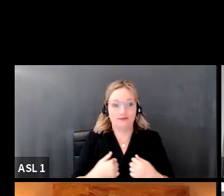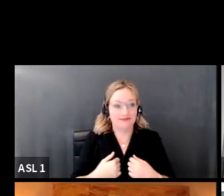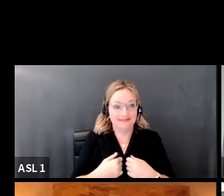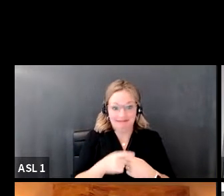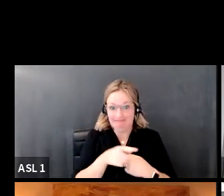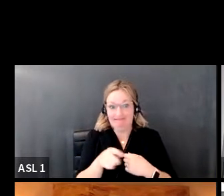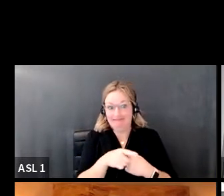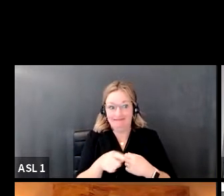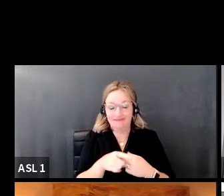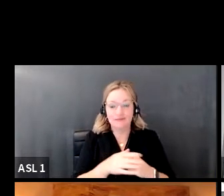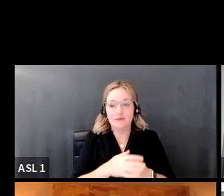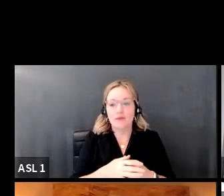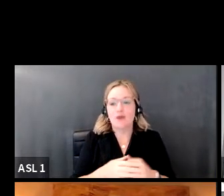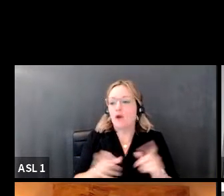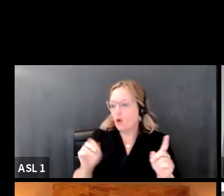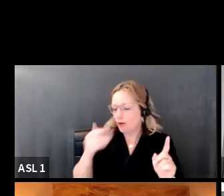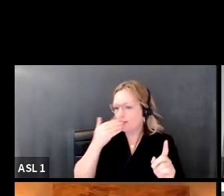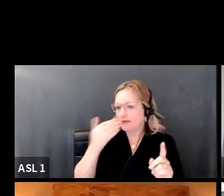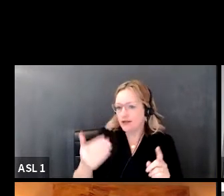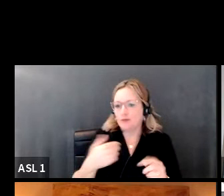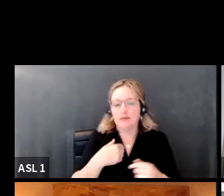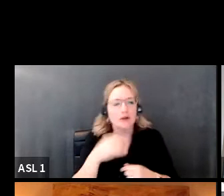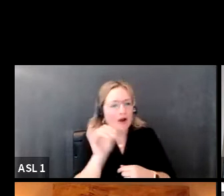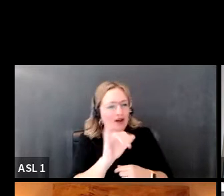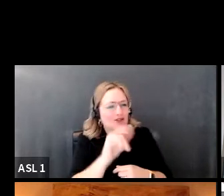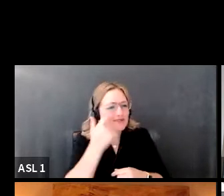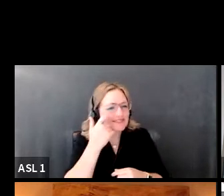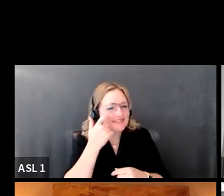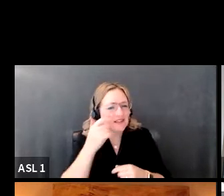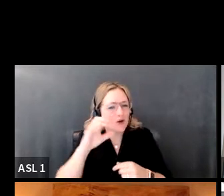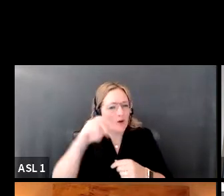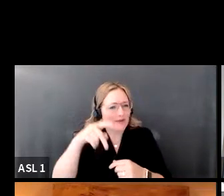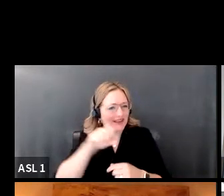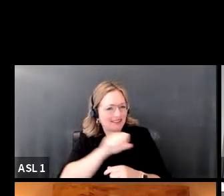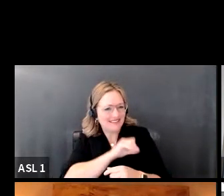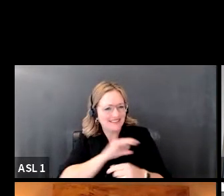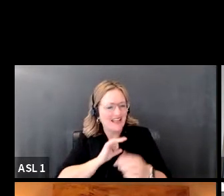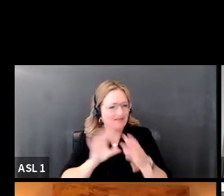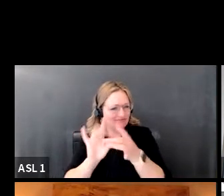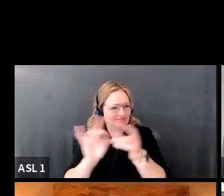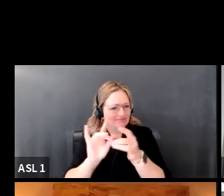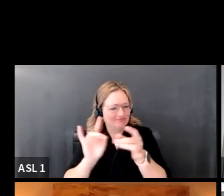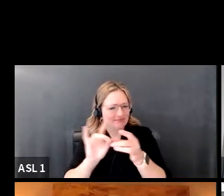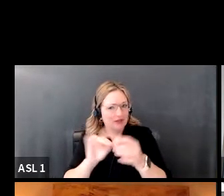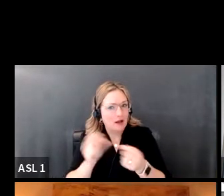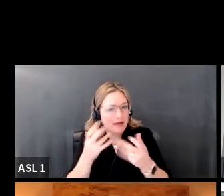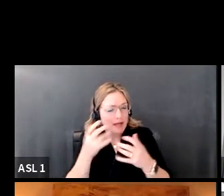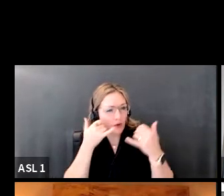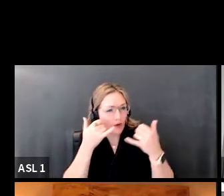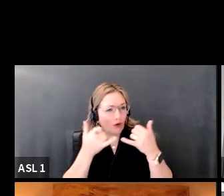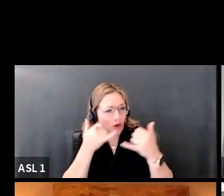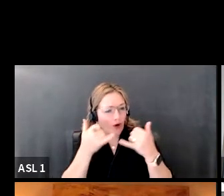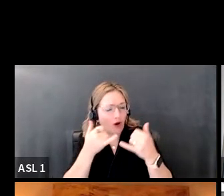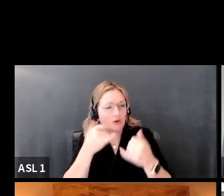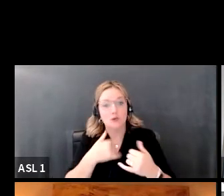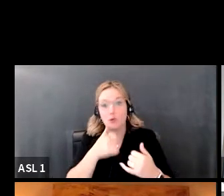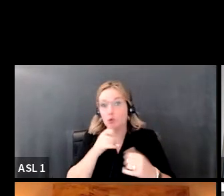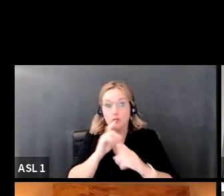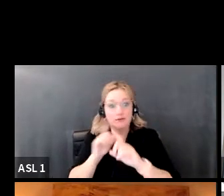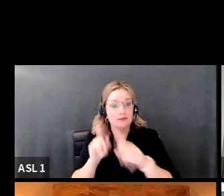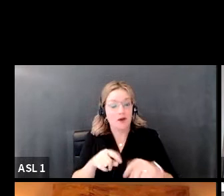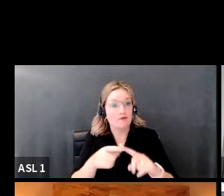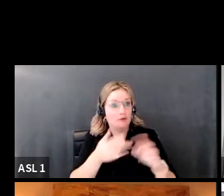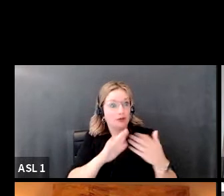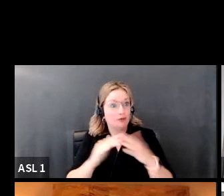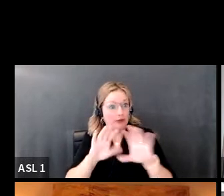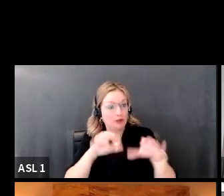um the what the ops staff just told us that a lot of this are a lot of the calls are responded by community groups so i'd like